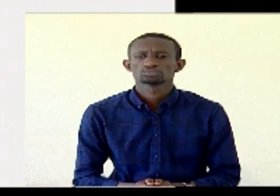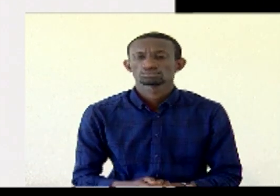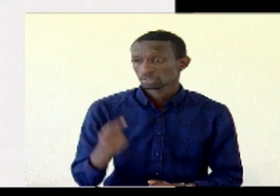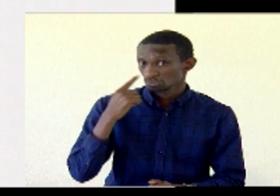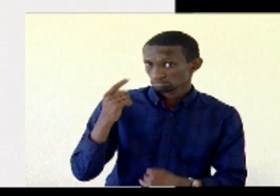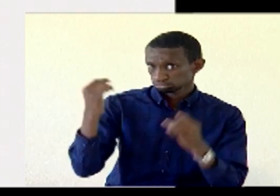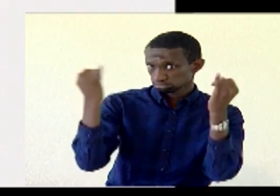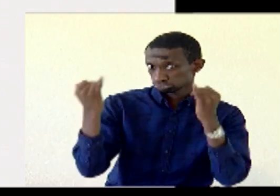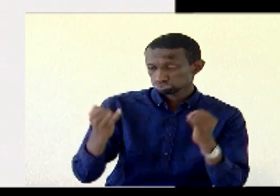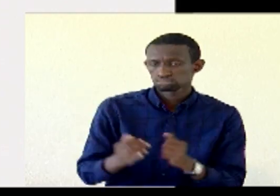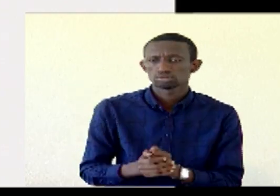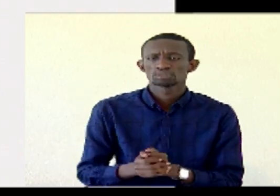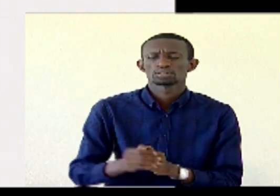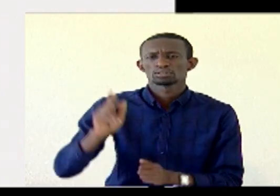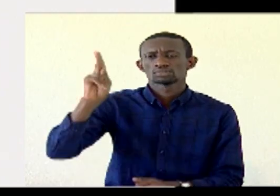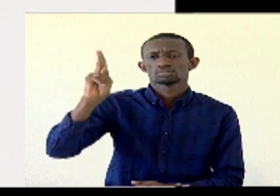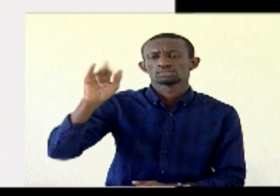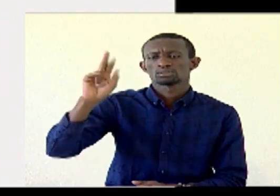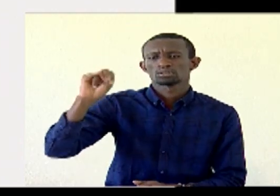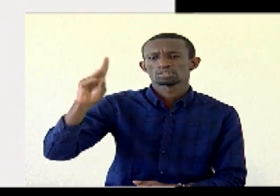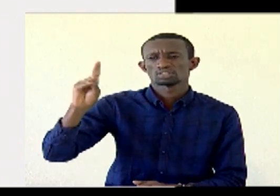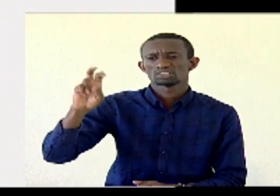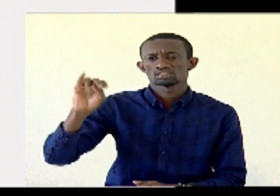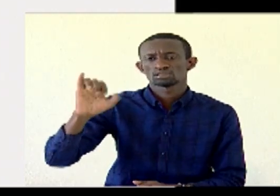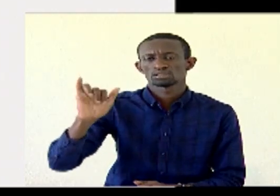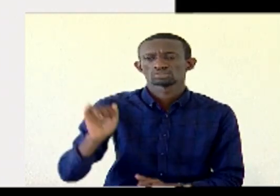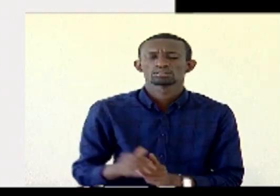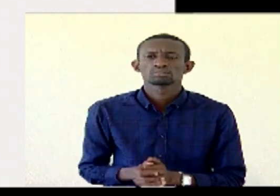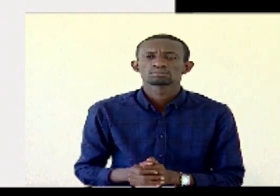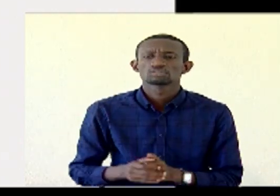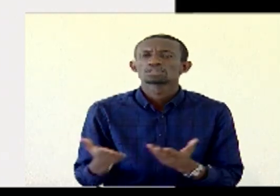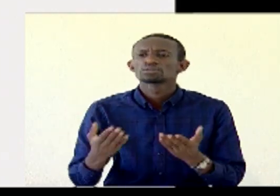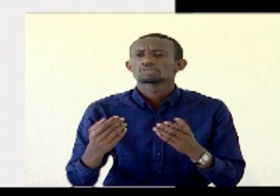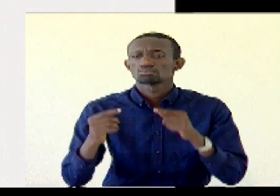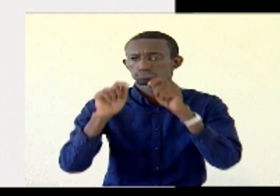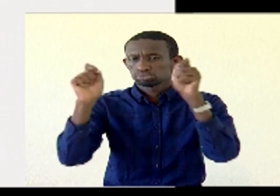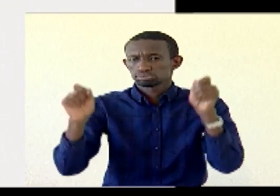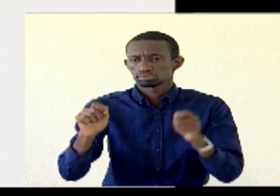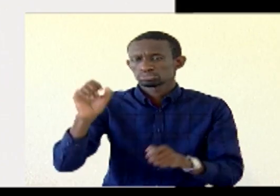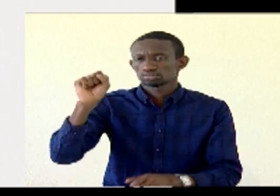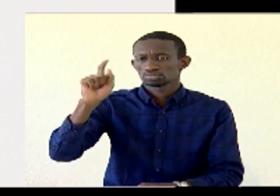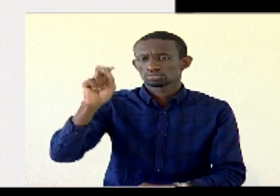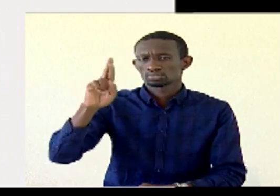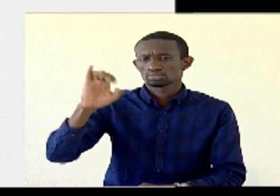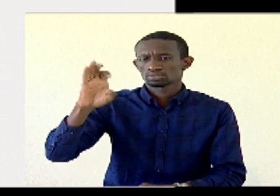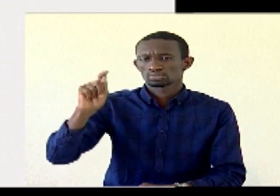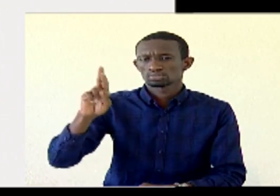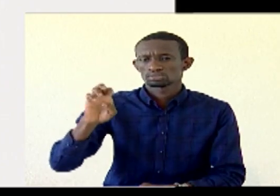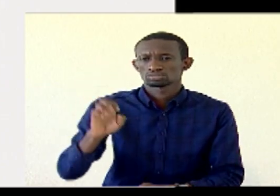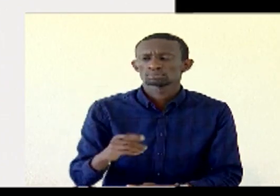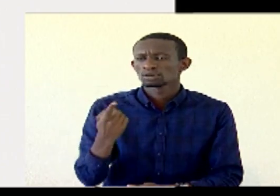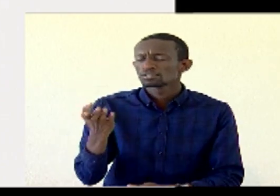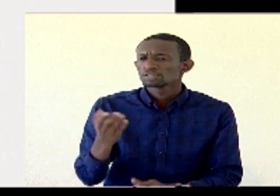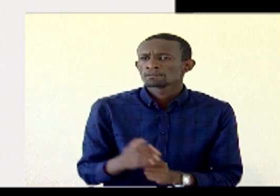the kidney is like a bean-shaped structure. If I say a bean-shaped structure, it resembles the structure of a bean. So we have the